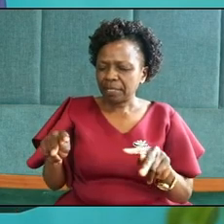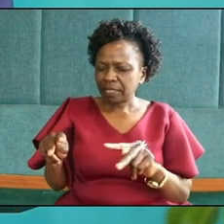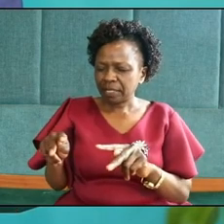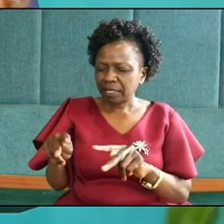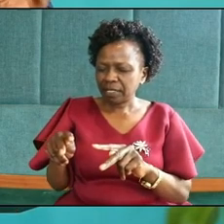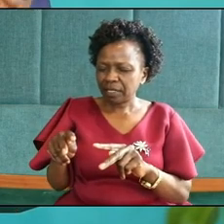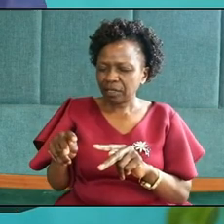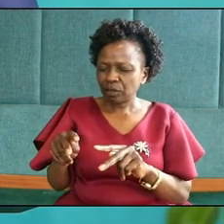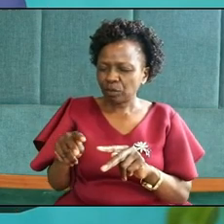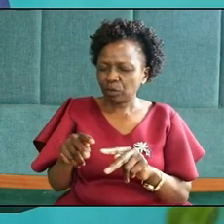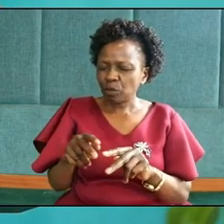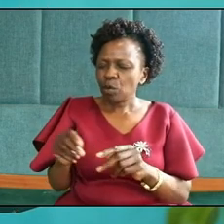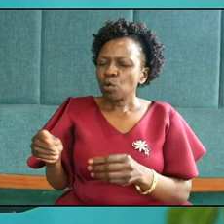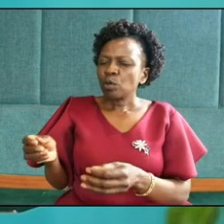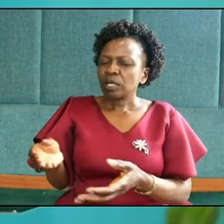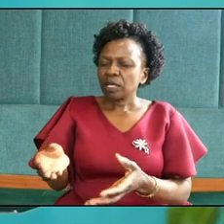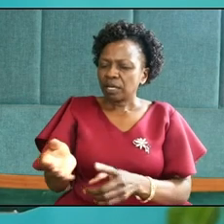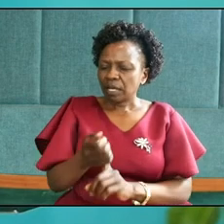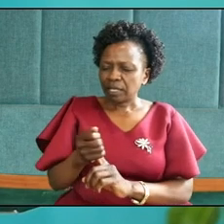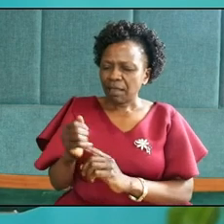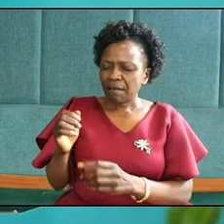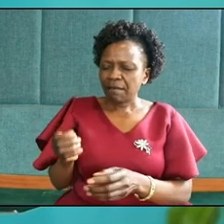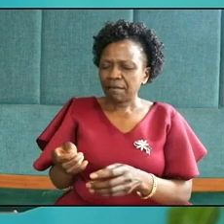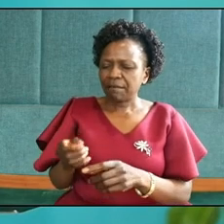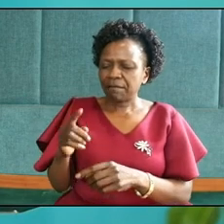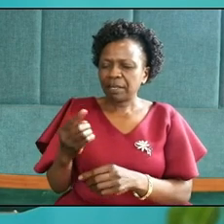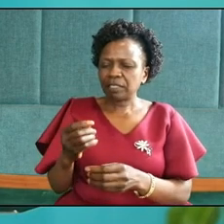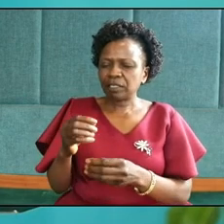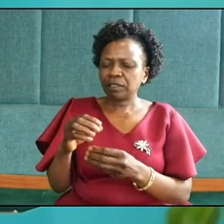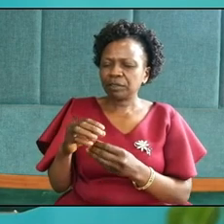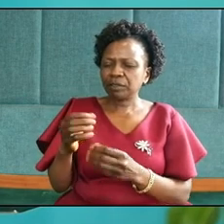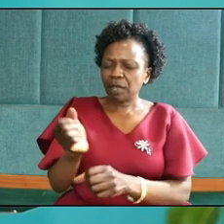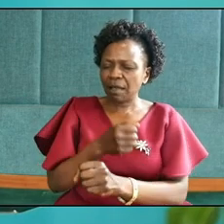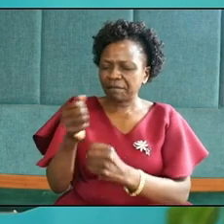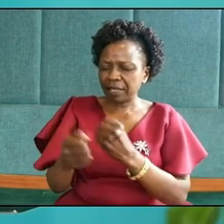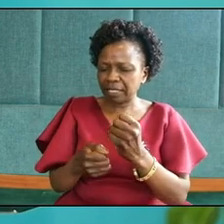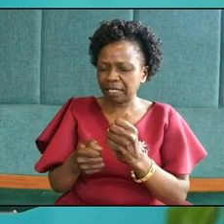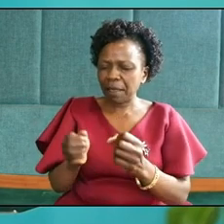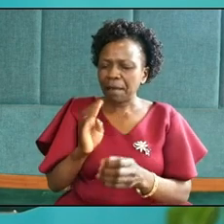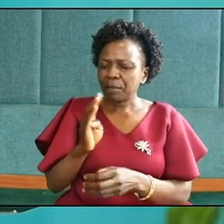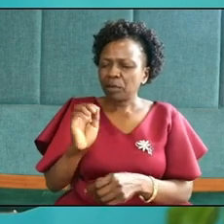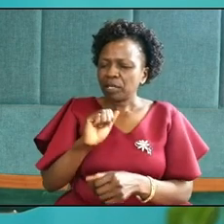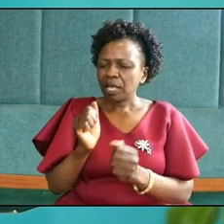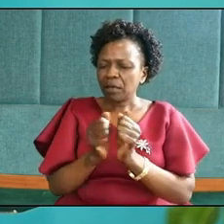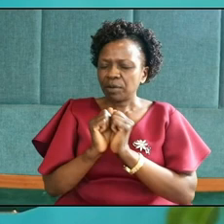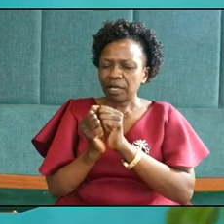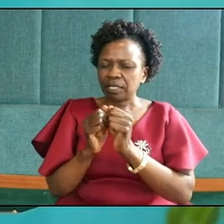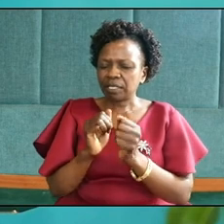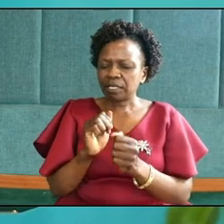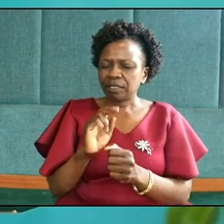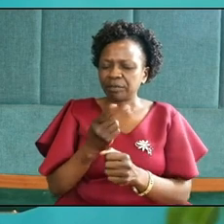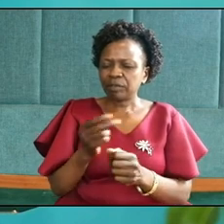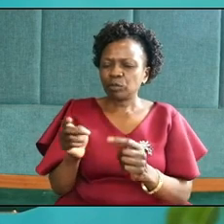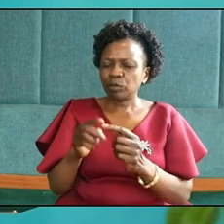the vast harvest in chaplaincy facets to the glory of your name. Be with us to the end, O Lord, is our prayer in